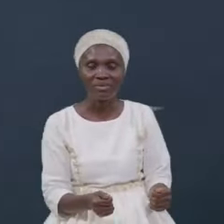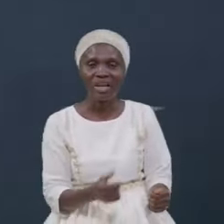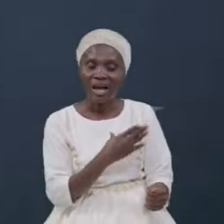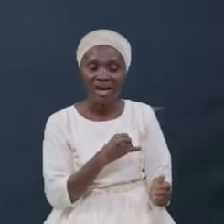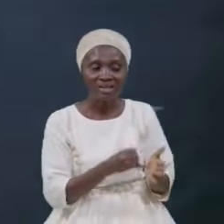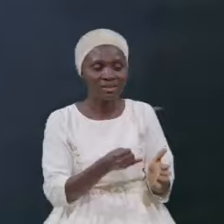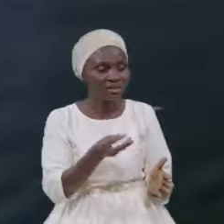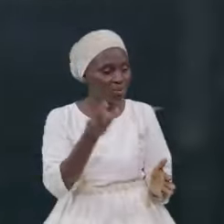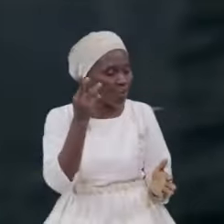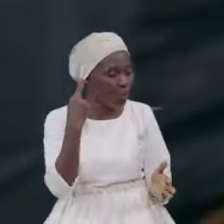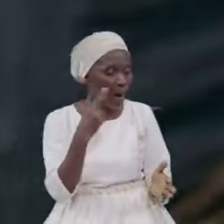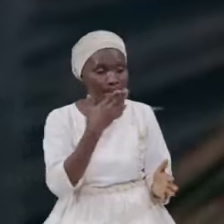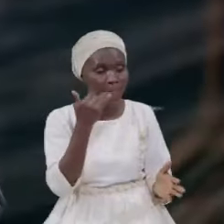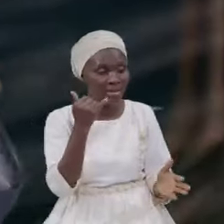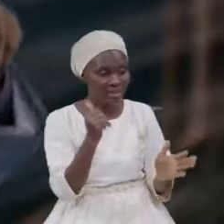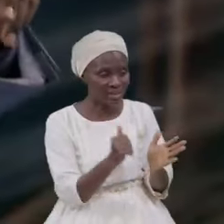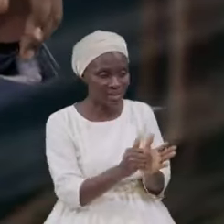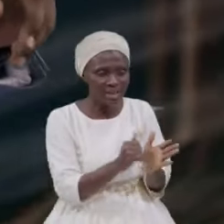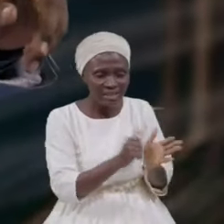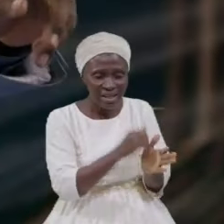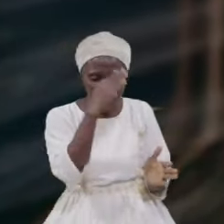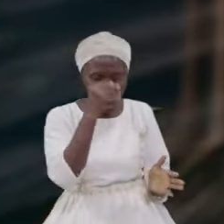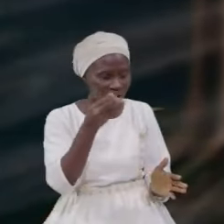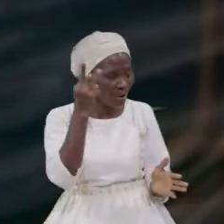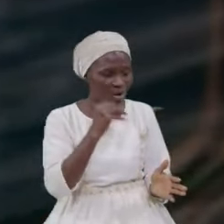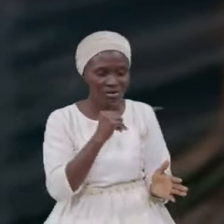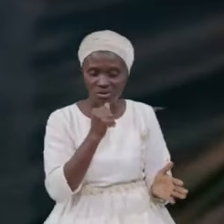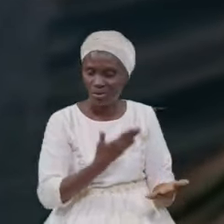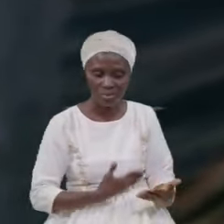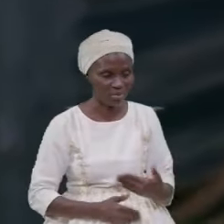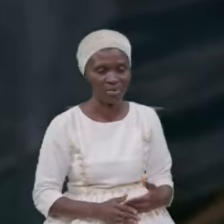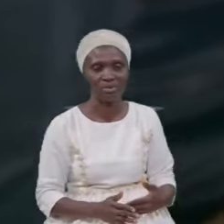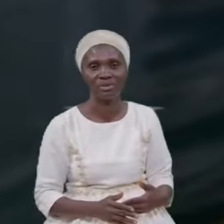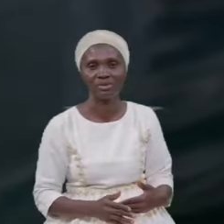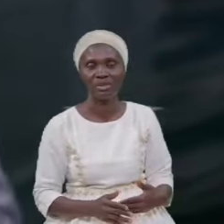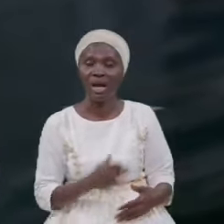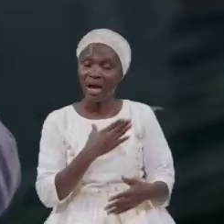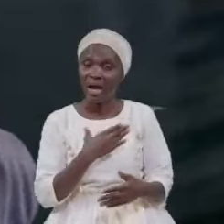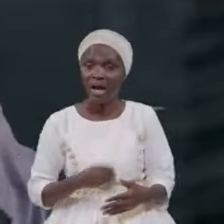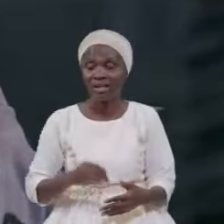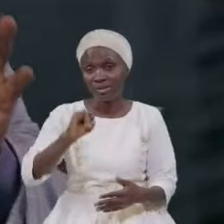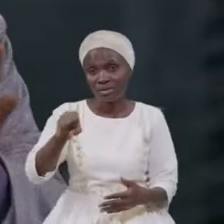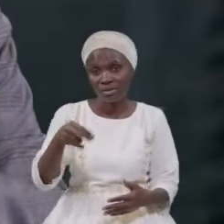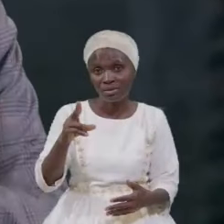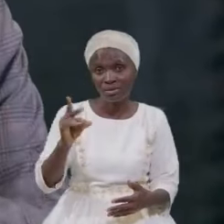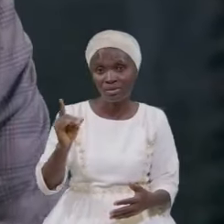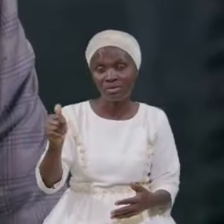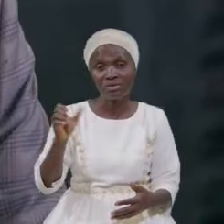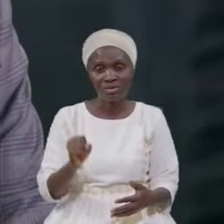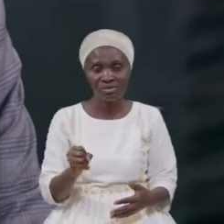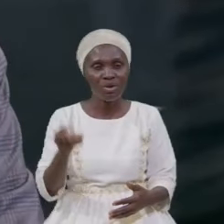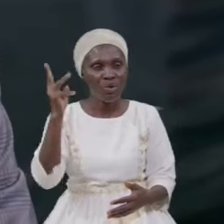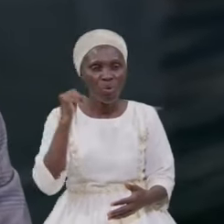or knew that that could be true of Judas Iscariot. He played his